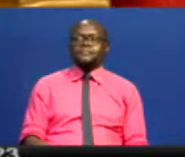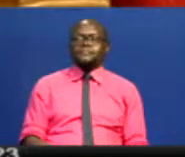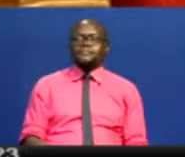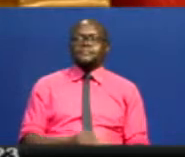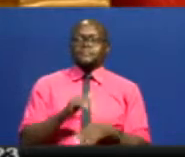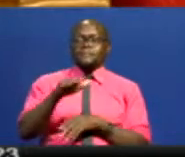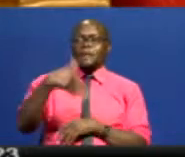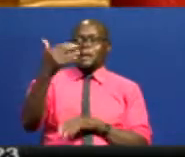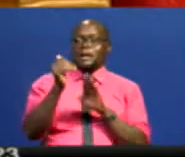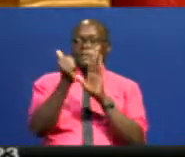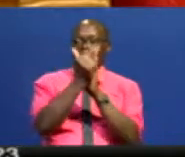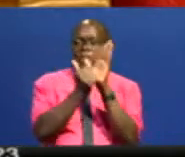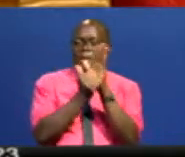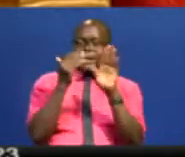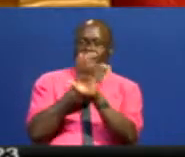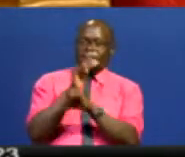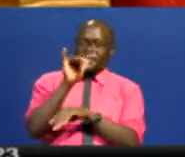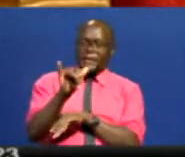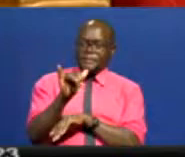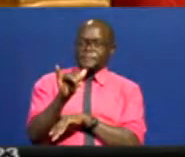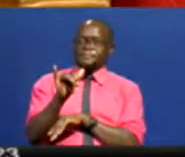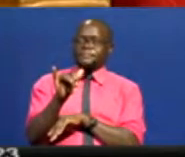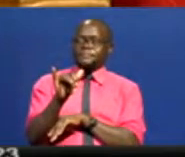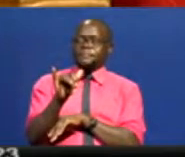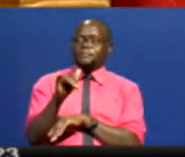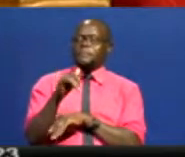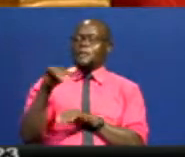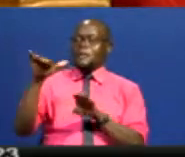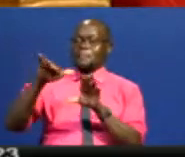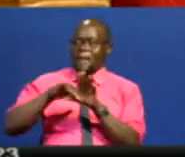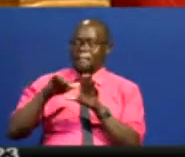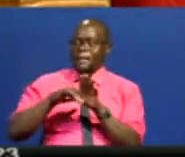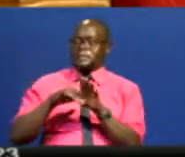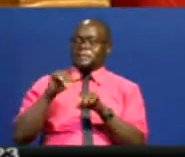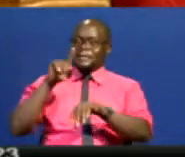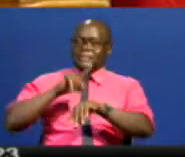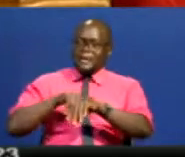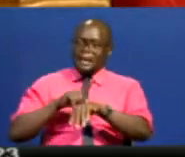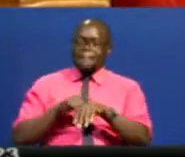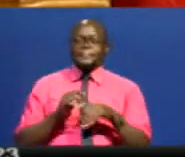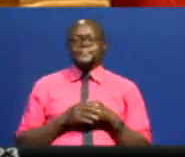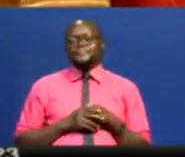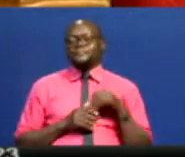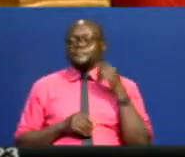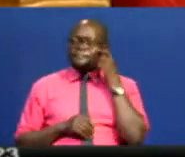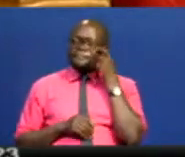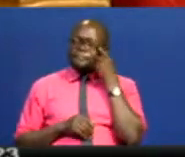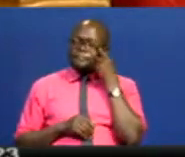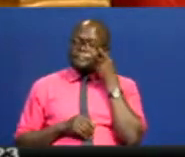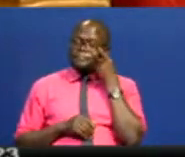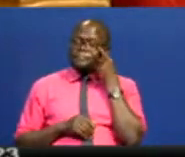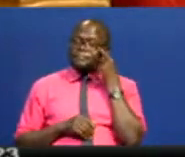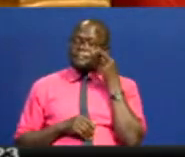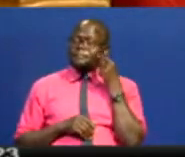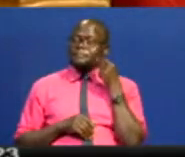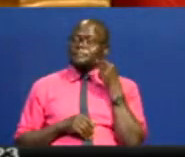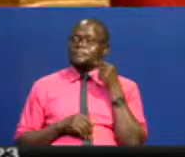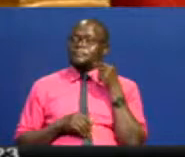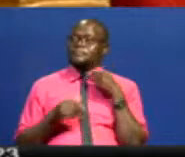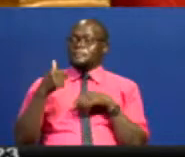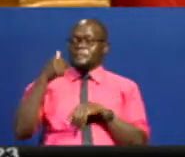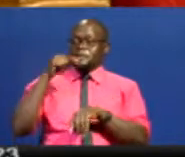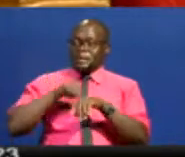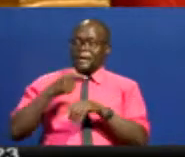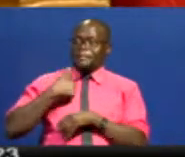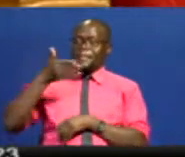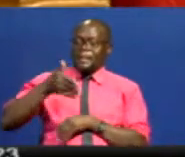Next order. But before the next order, honorable members, when my business when I'm in the chair is